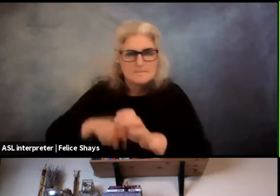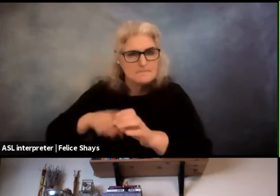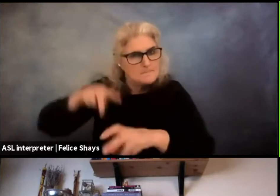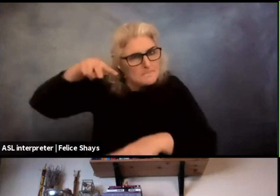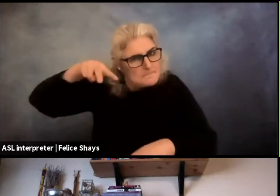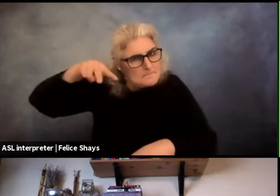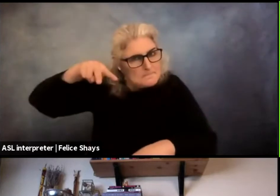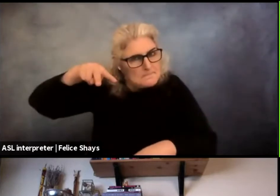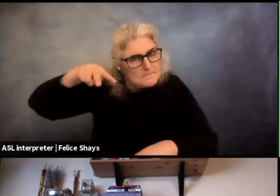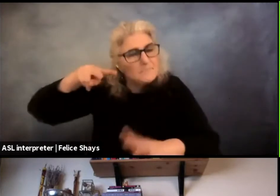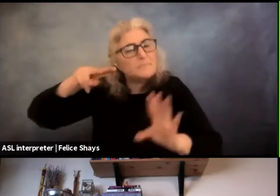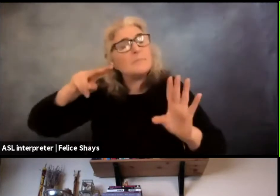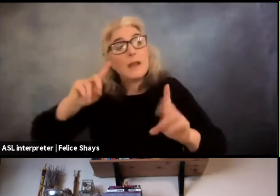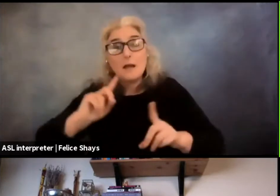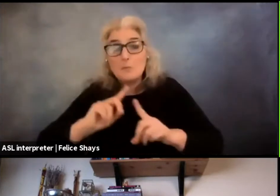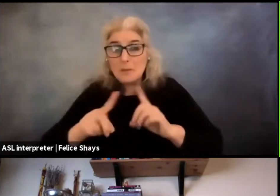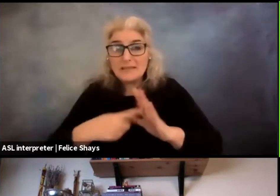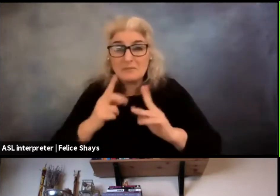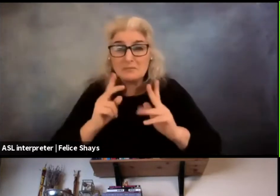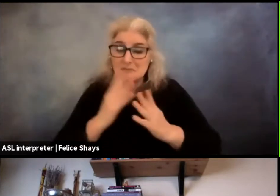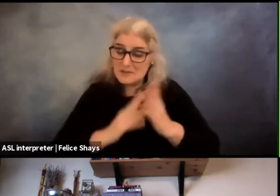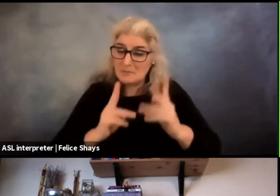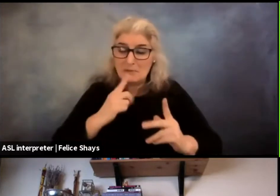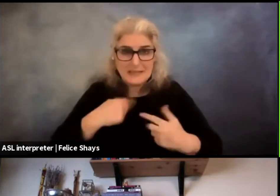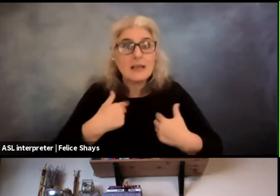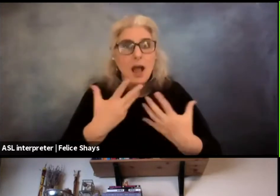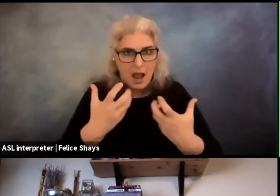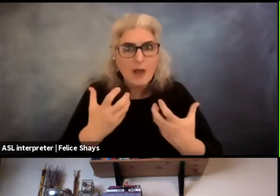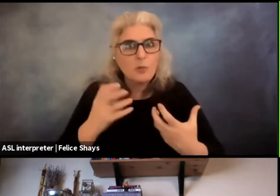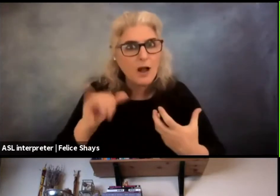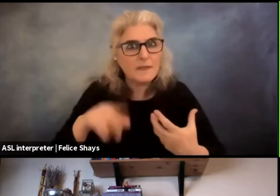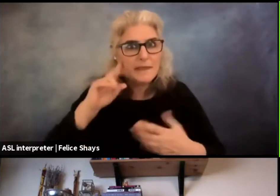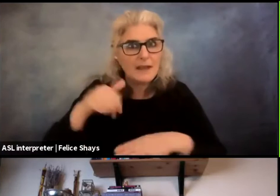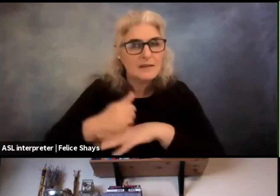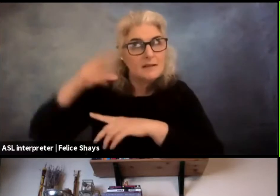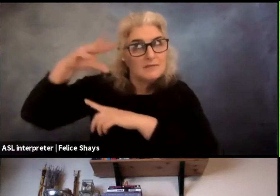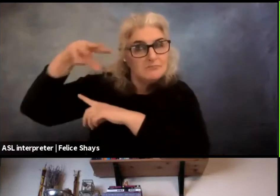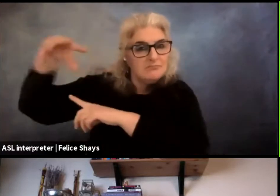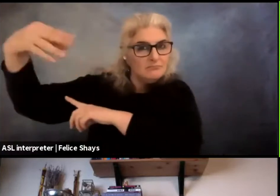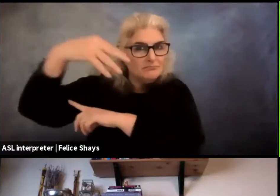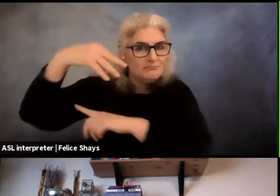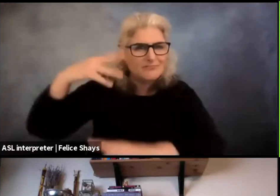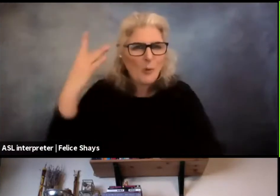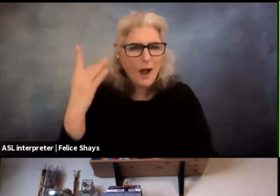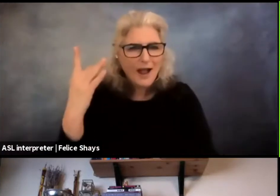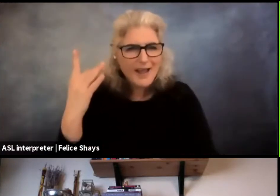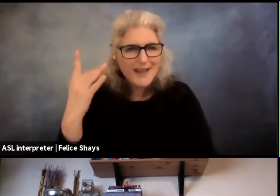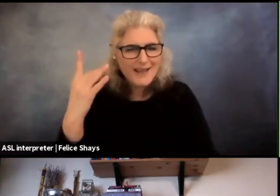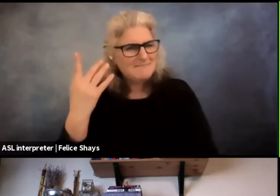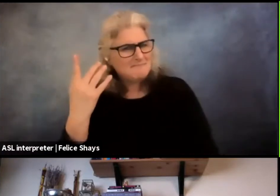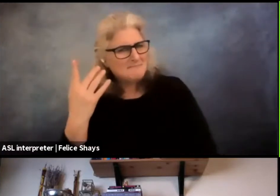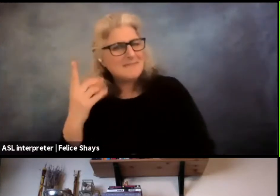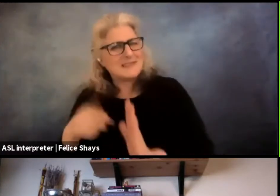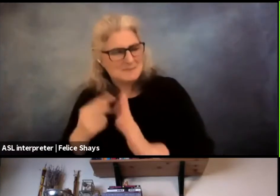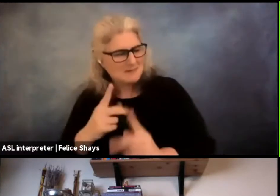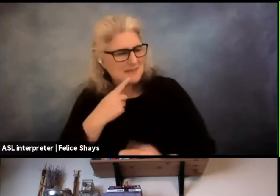those instances where we do want CCTV? You know, and why is that? and then how, and then that set